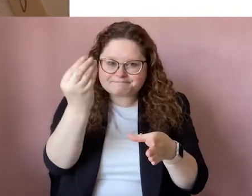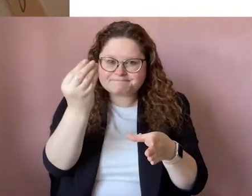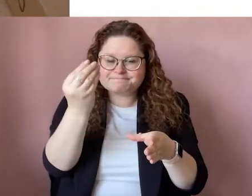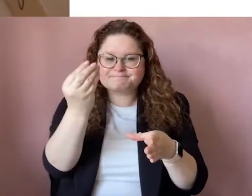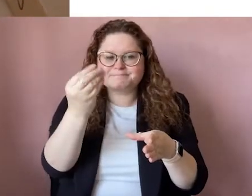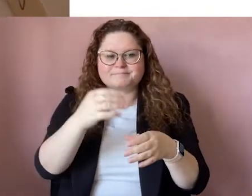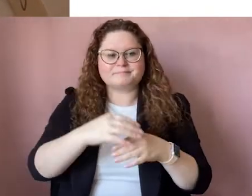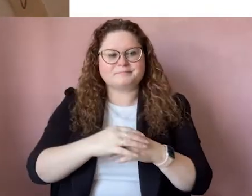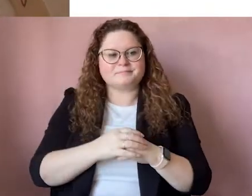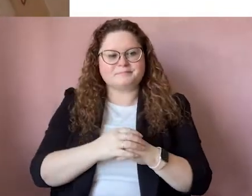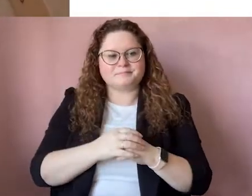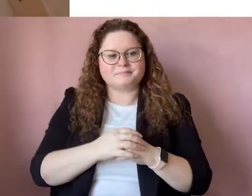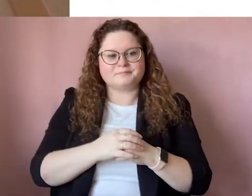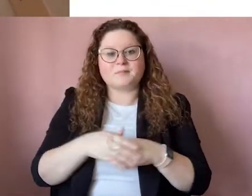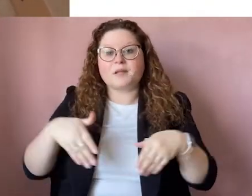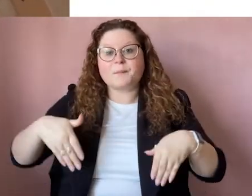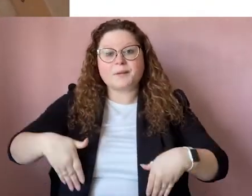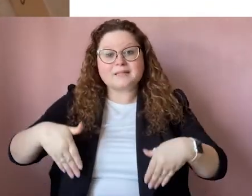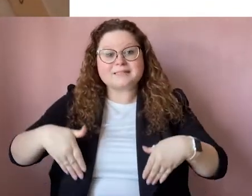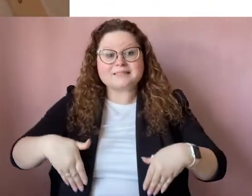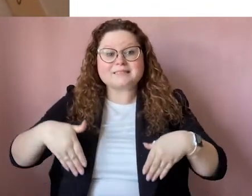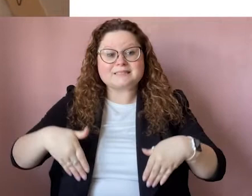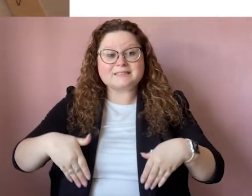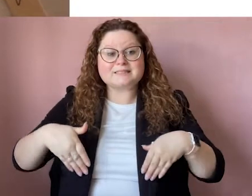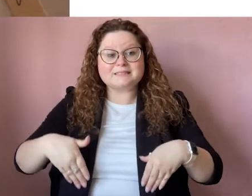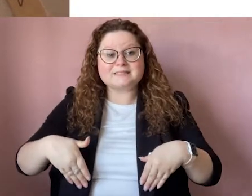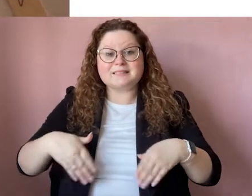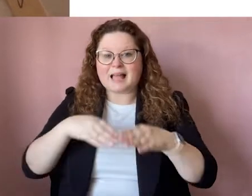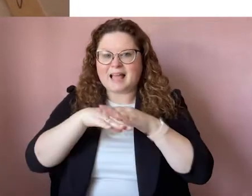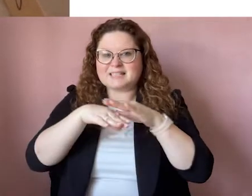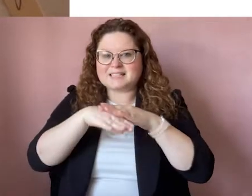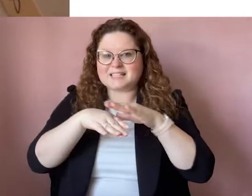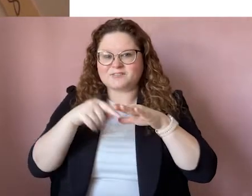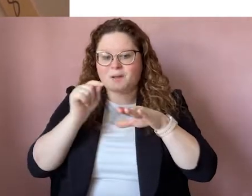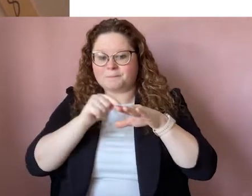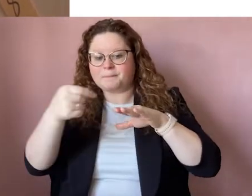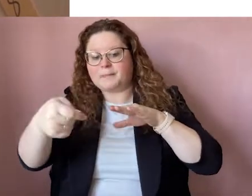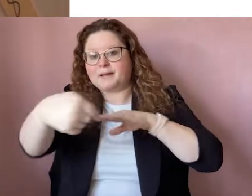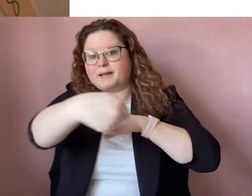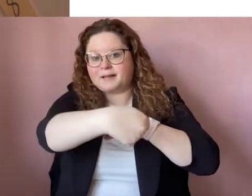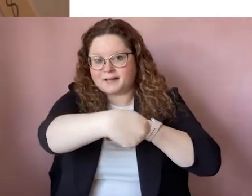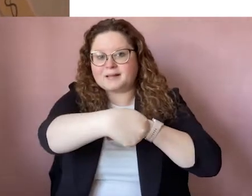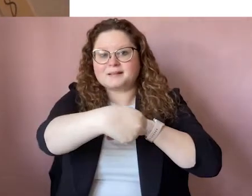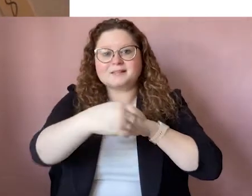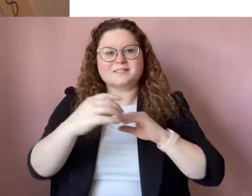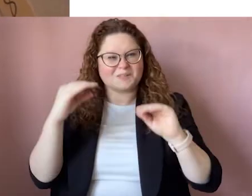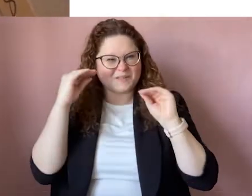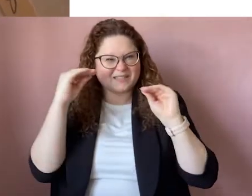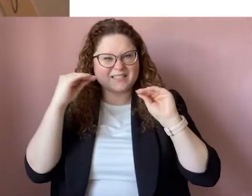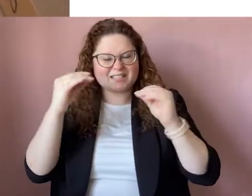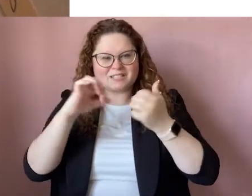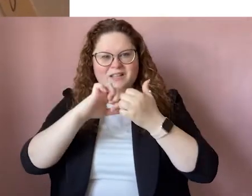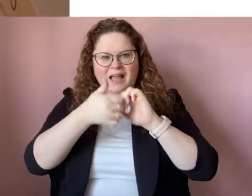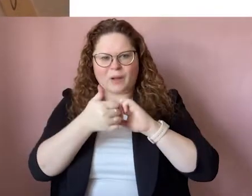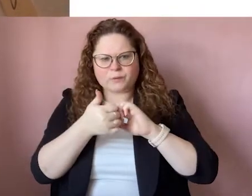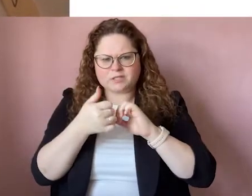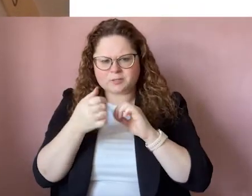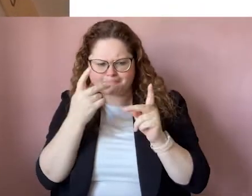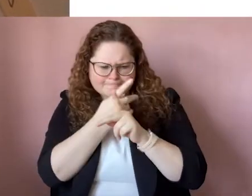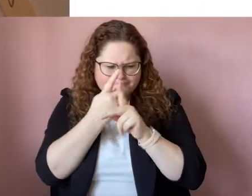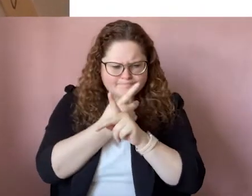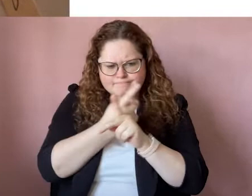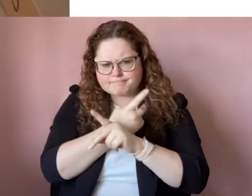Our little pockets here, they need to access from different positions, so it teaches them to kind of work for their food a little bit